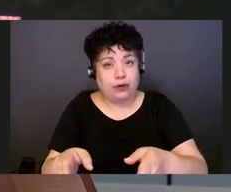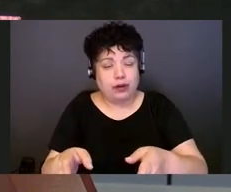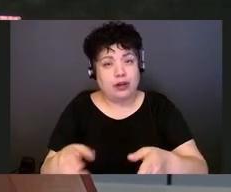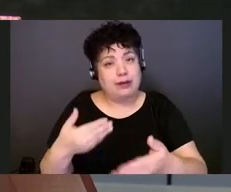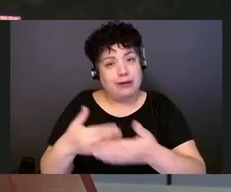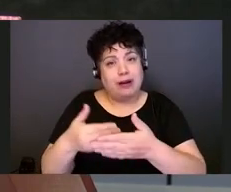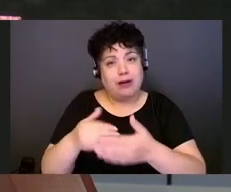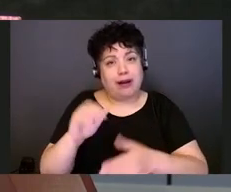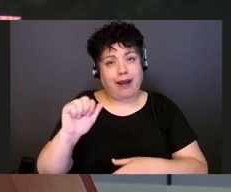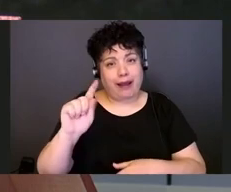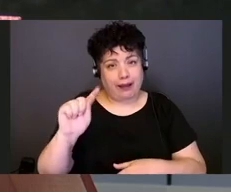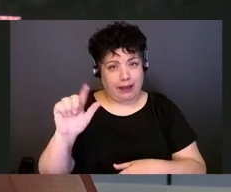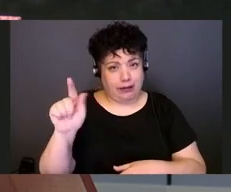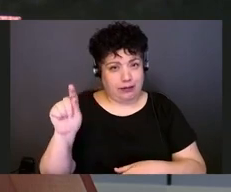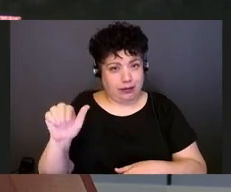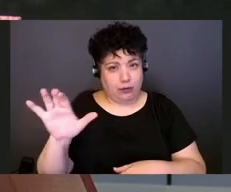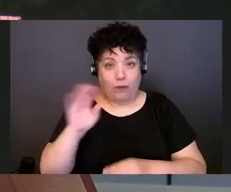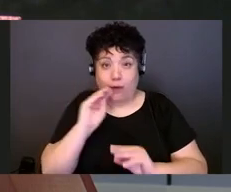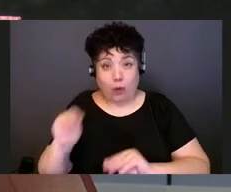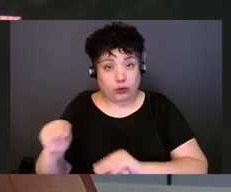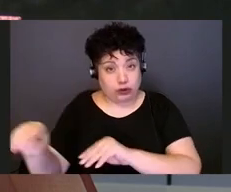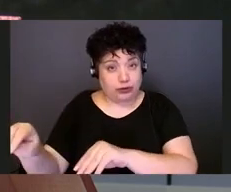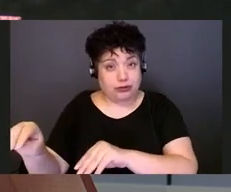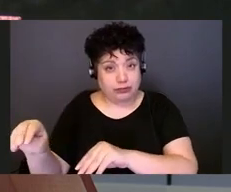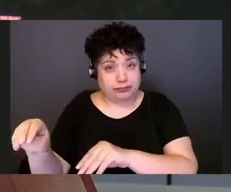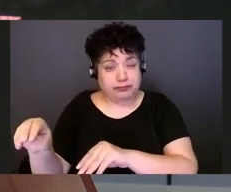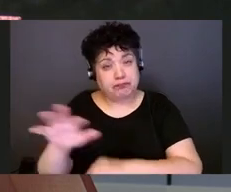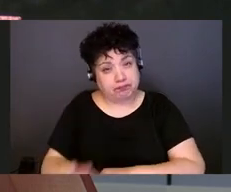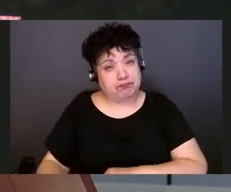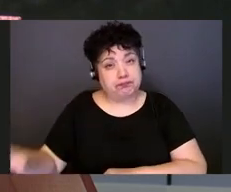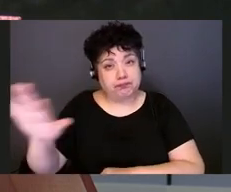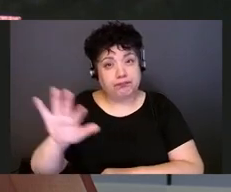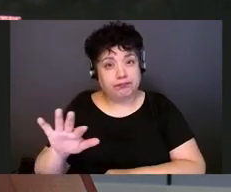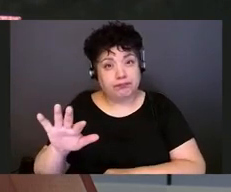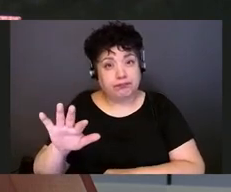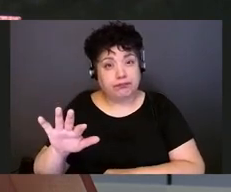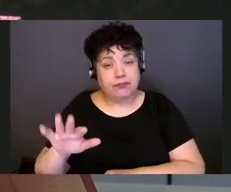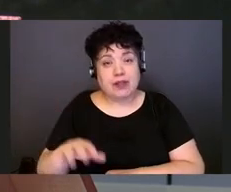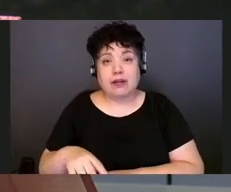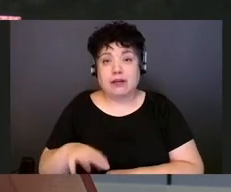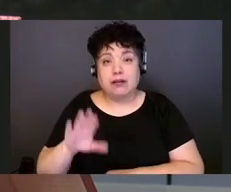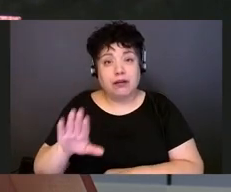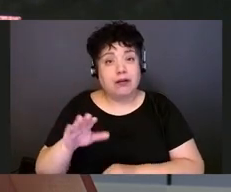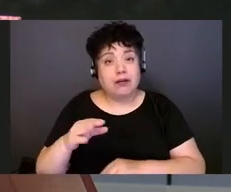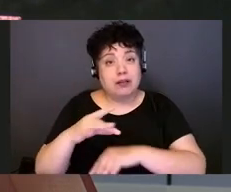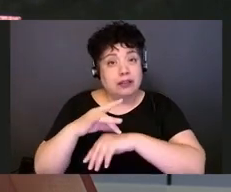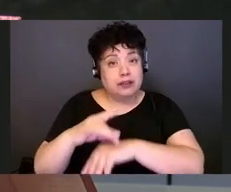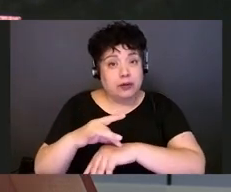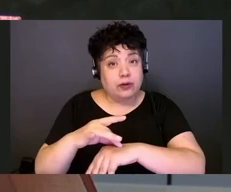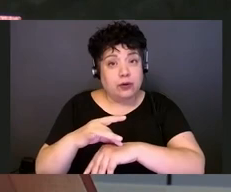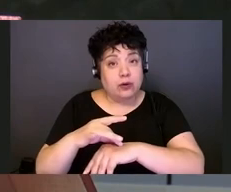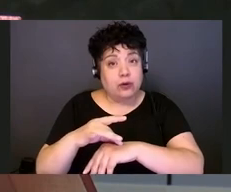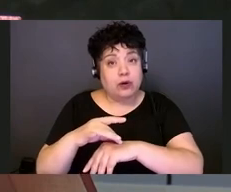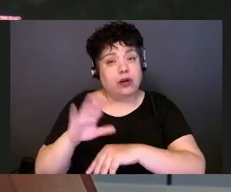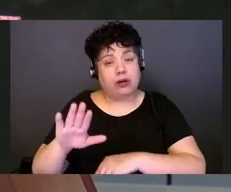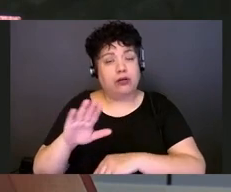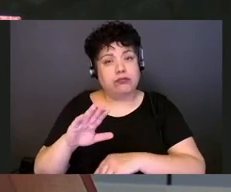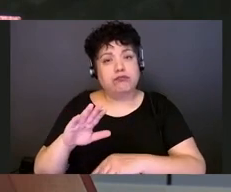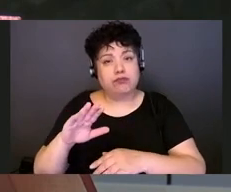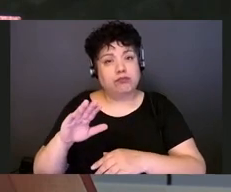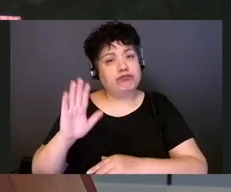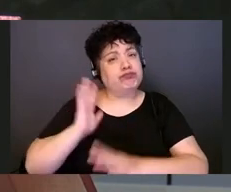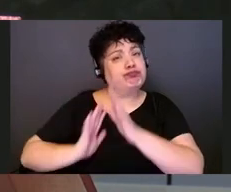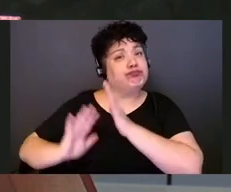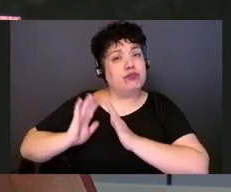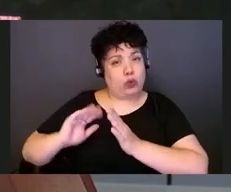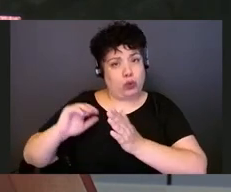Atlantic Ocean. Their territory were all of New England,